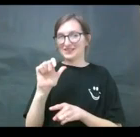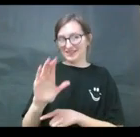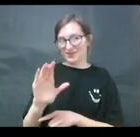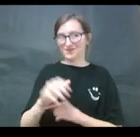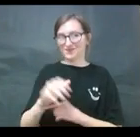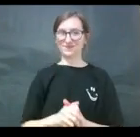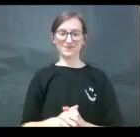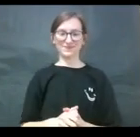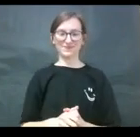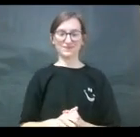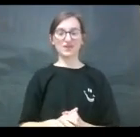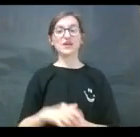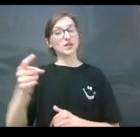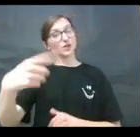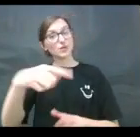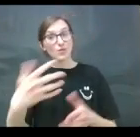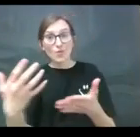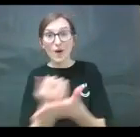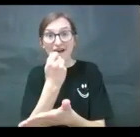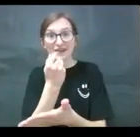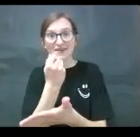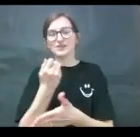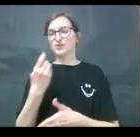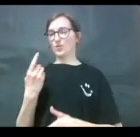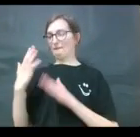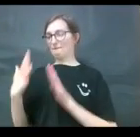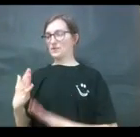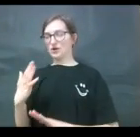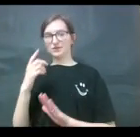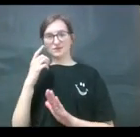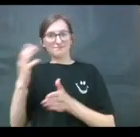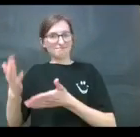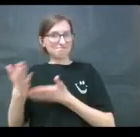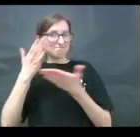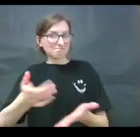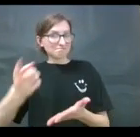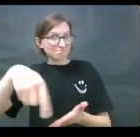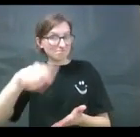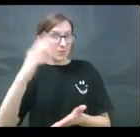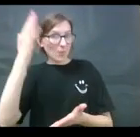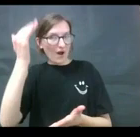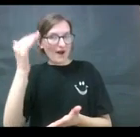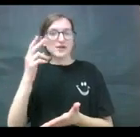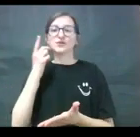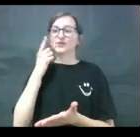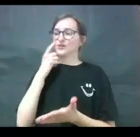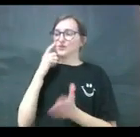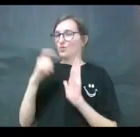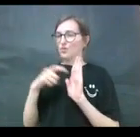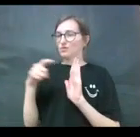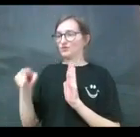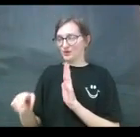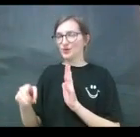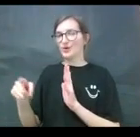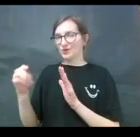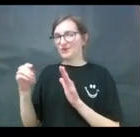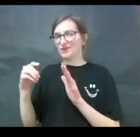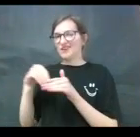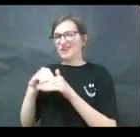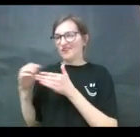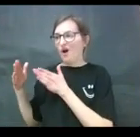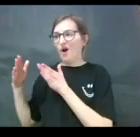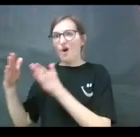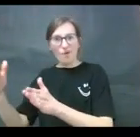you, but this person saw you in your class in the hallway and you were so quiet. It was after MCA testing and you were